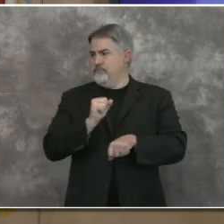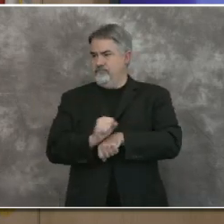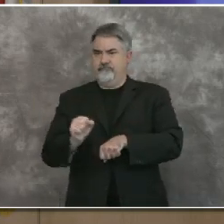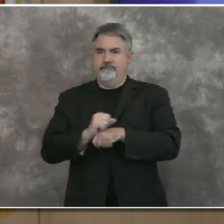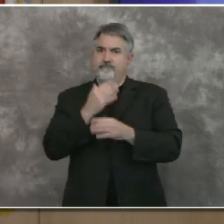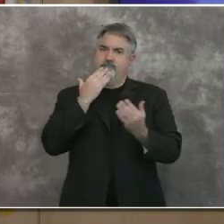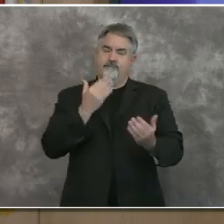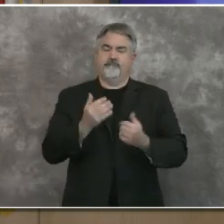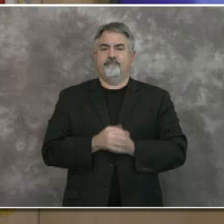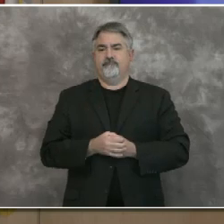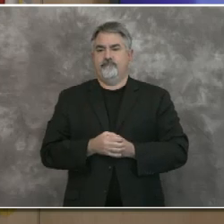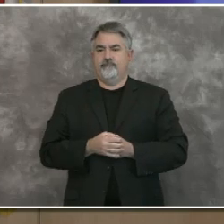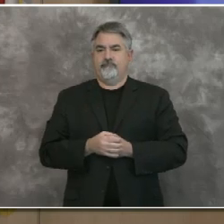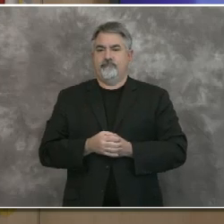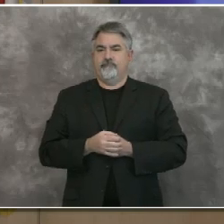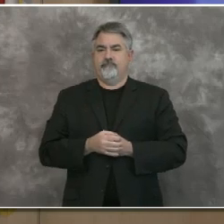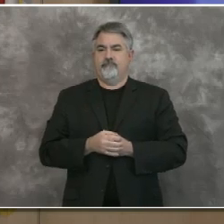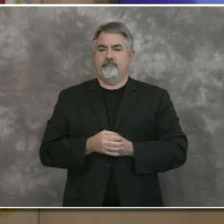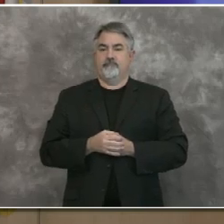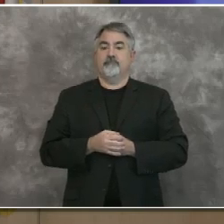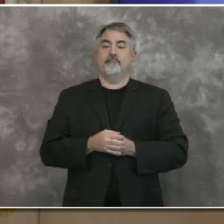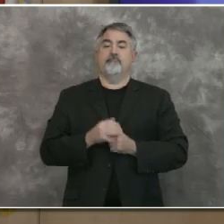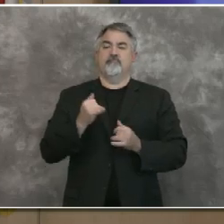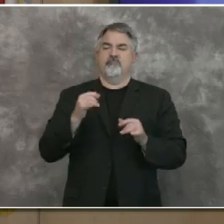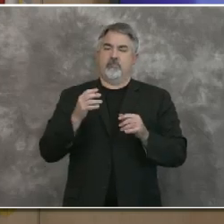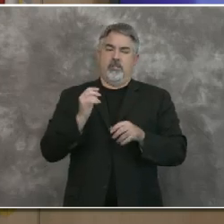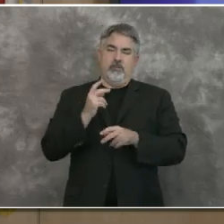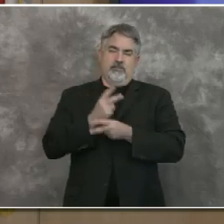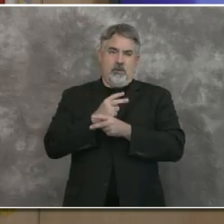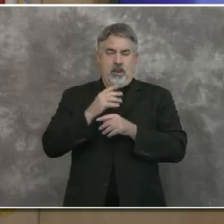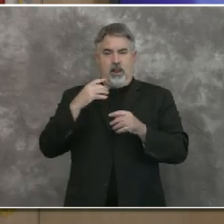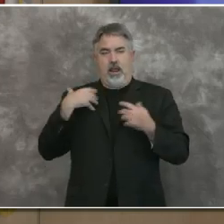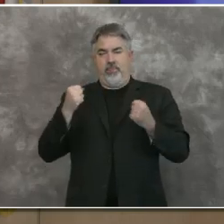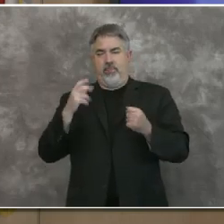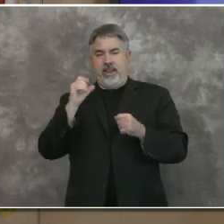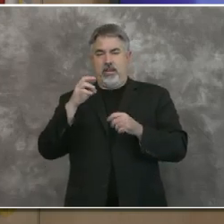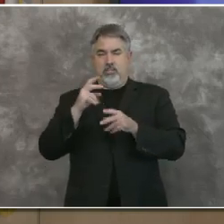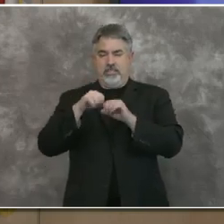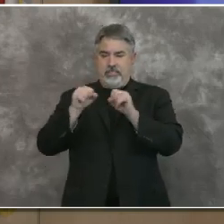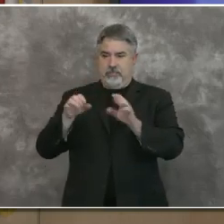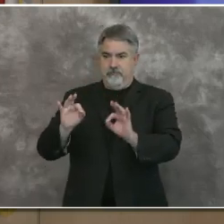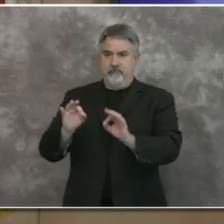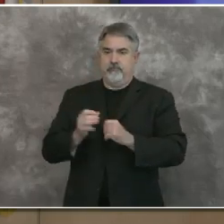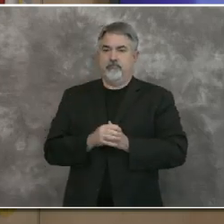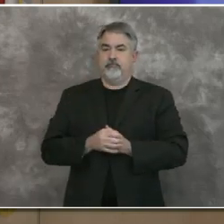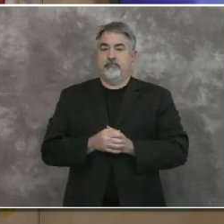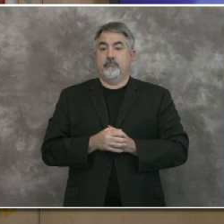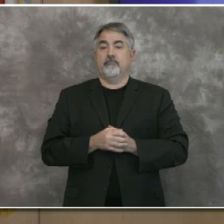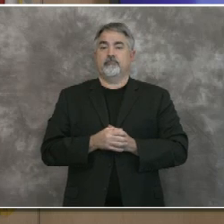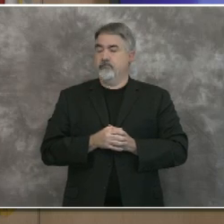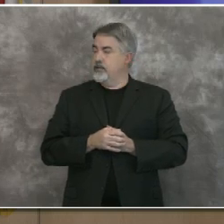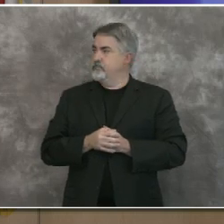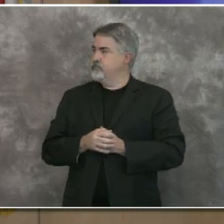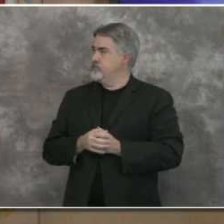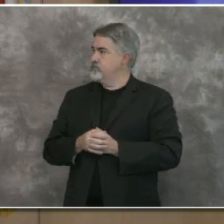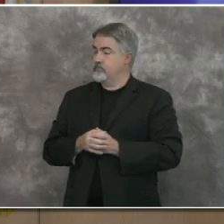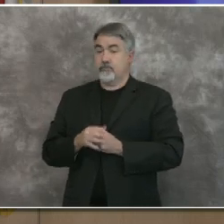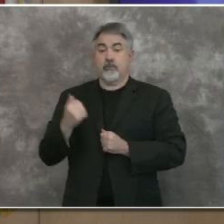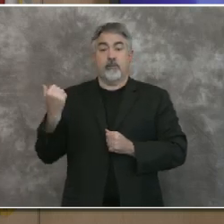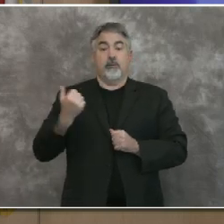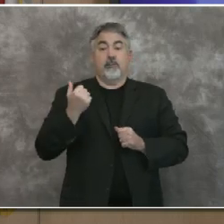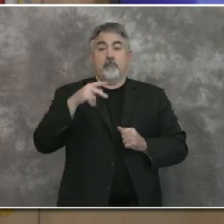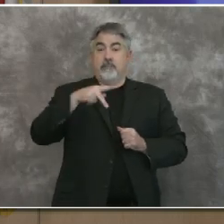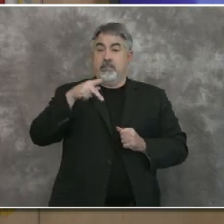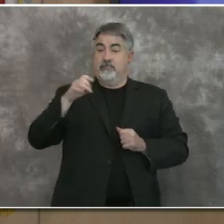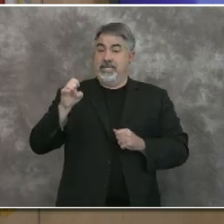area healthcare systems and others that have received this personal protective equipment, and that work will continue as personal protective equipment is going to be